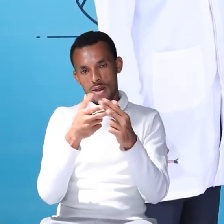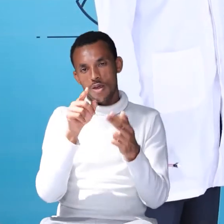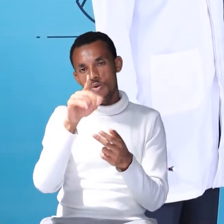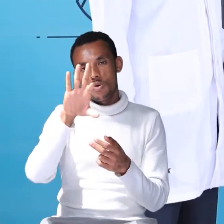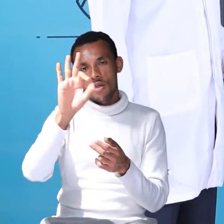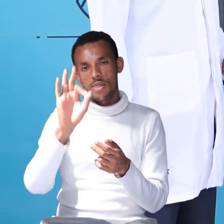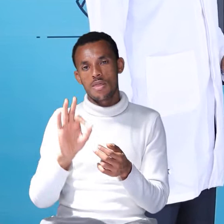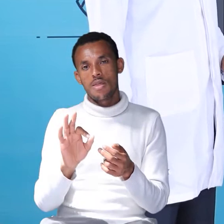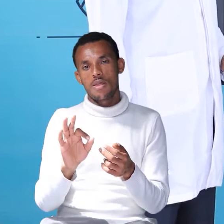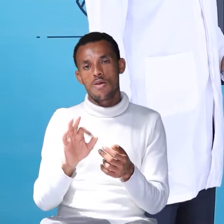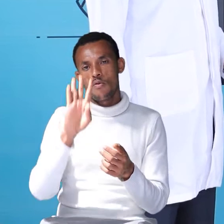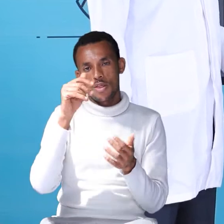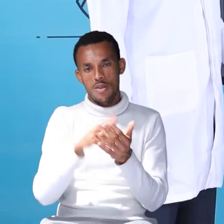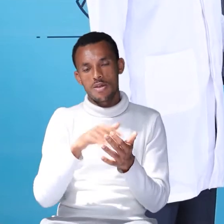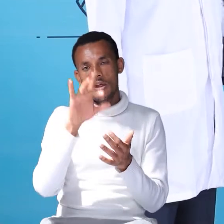we'll have birr